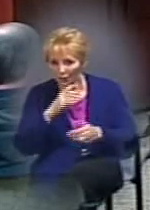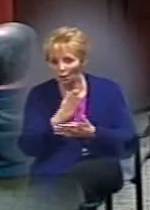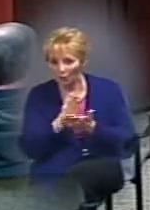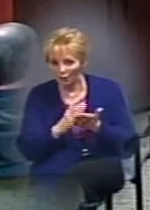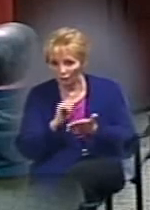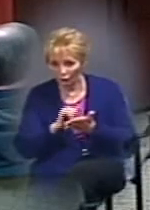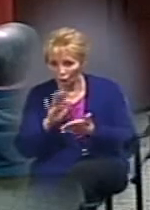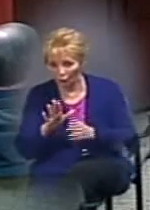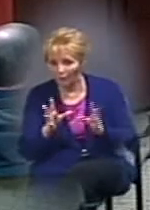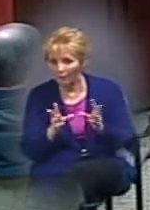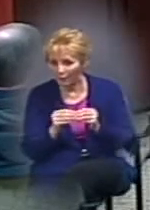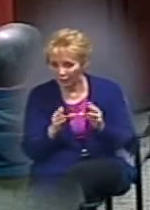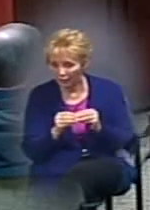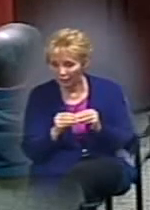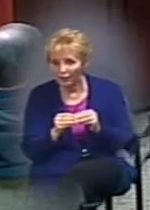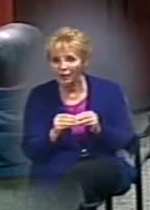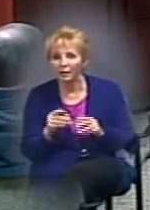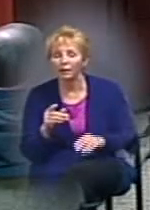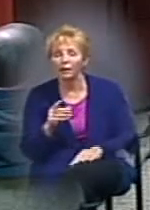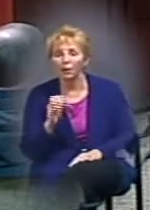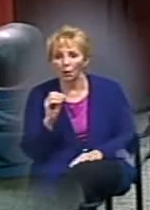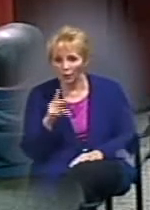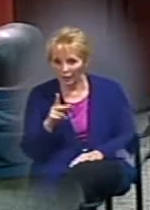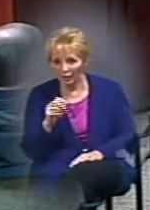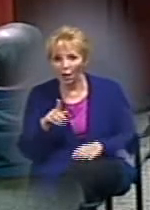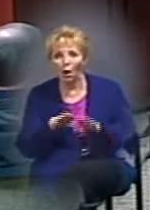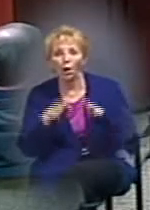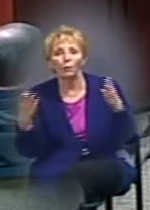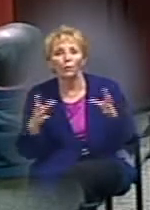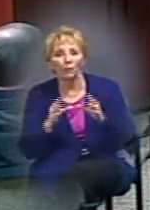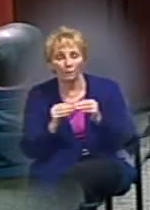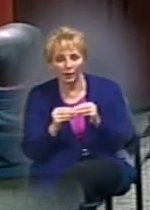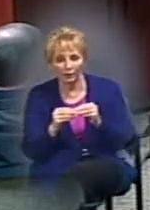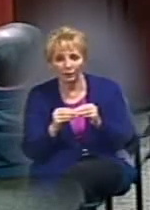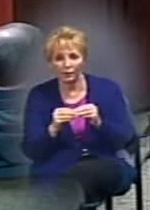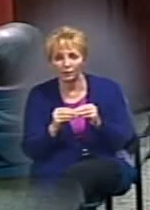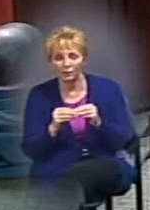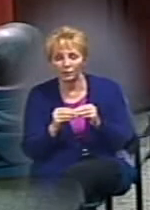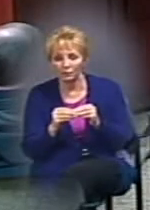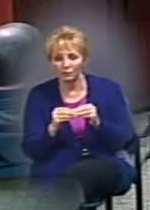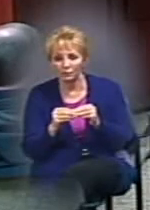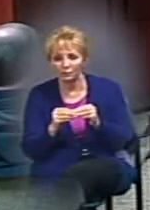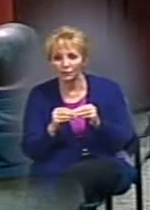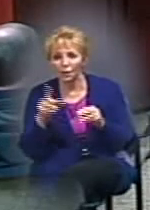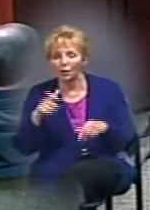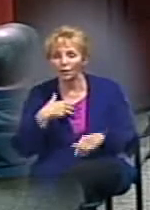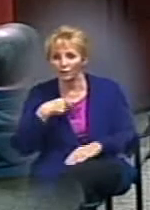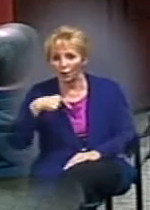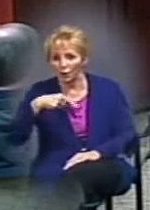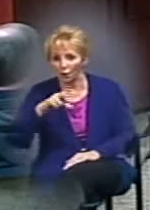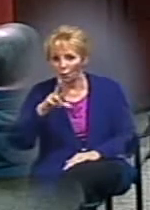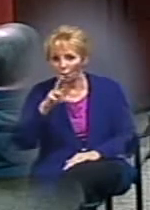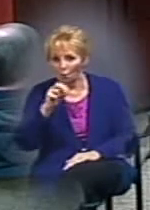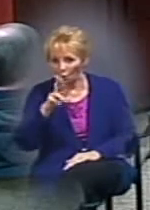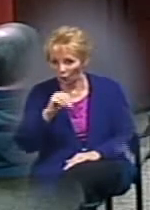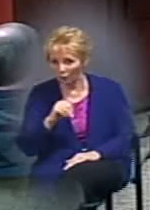of your meeting. I mean, you can't have a separate meeting. Okay, you open up the meeting. You've got to open the meeting, yes, and you have to have a quorum present and